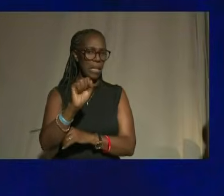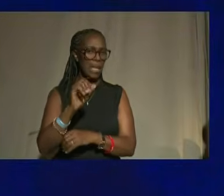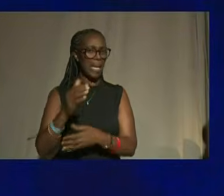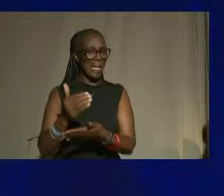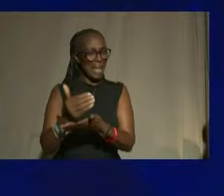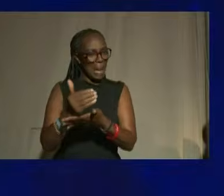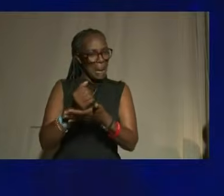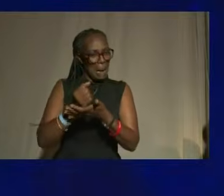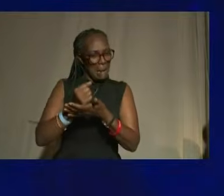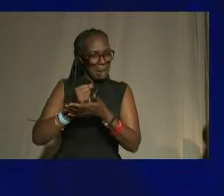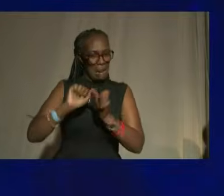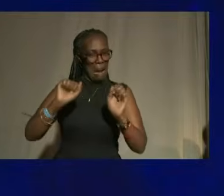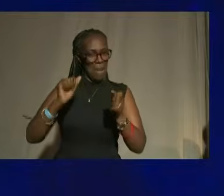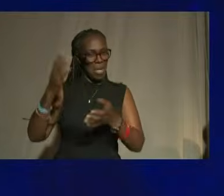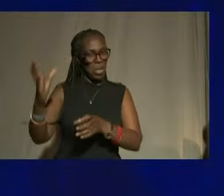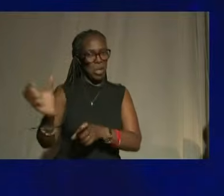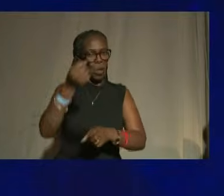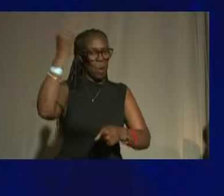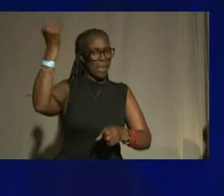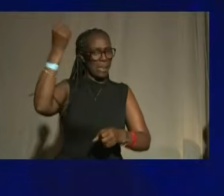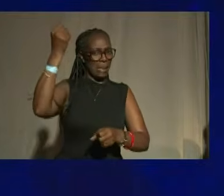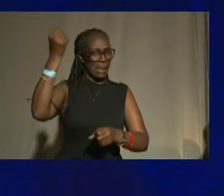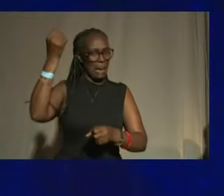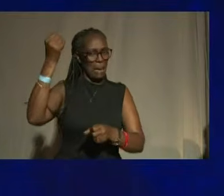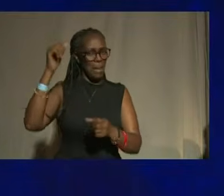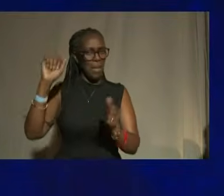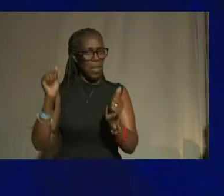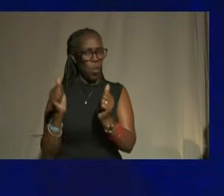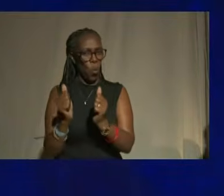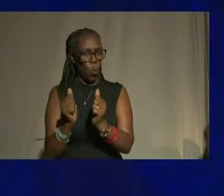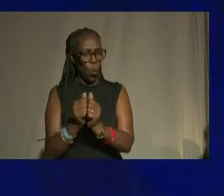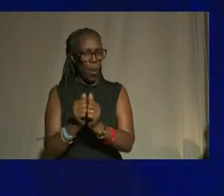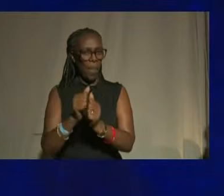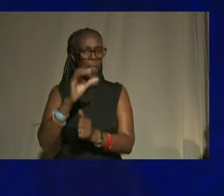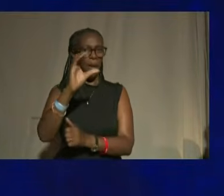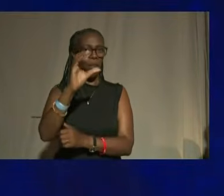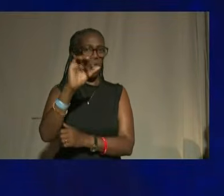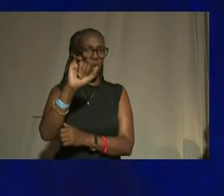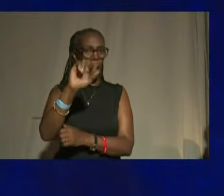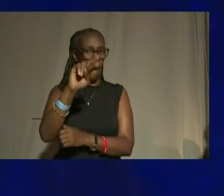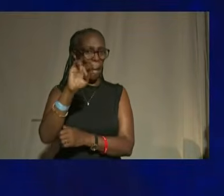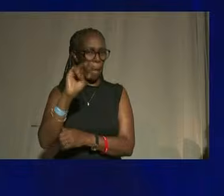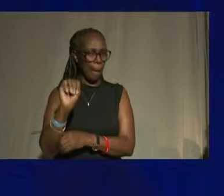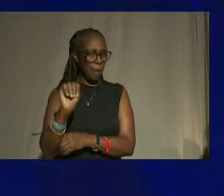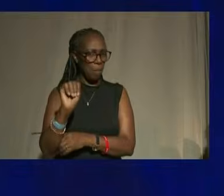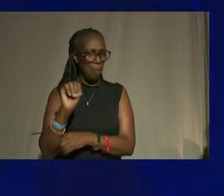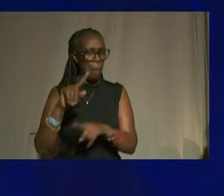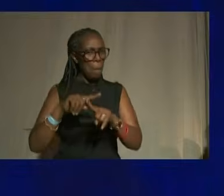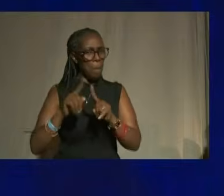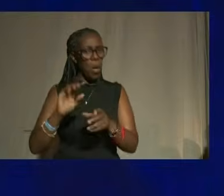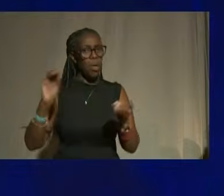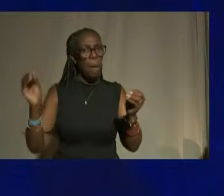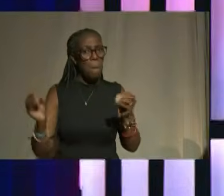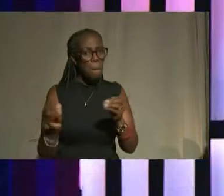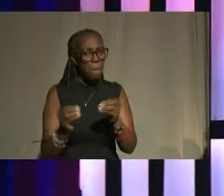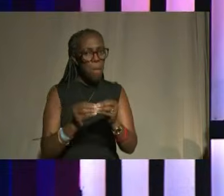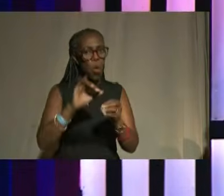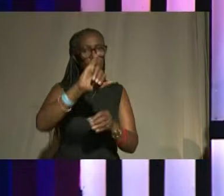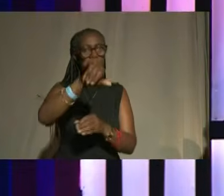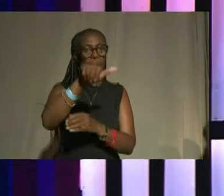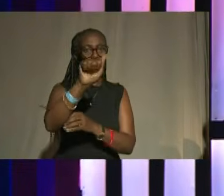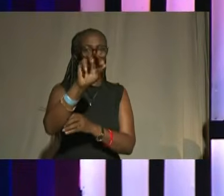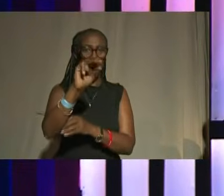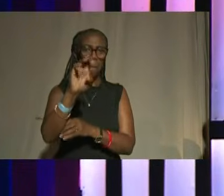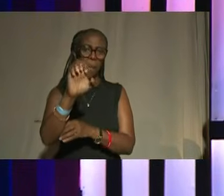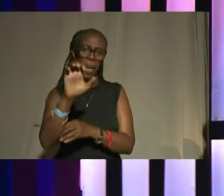that more Jamaicans have been murdered under this JLP administration, almost